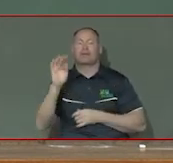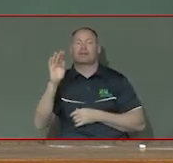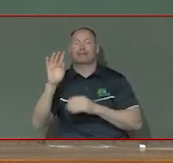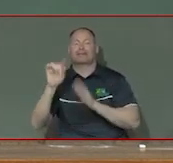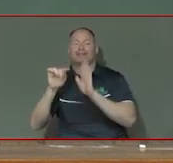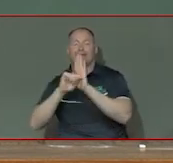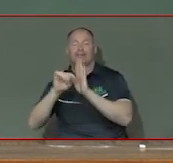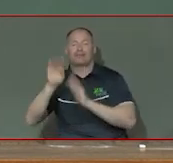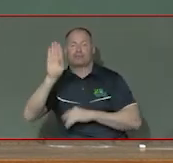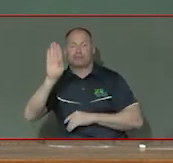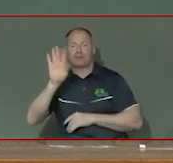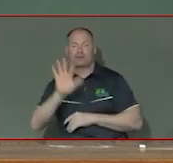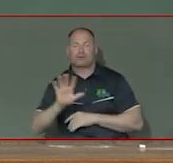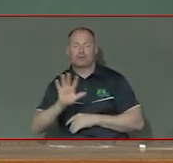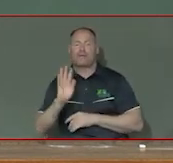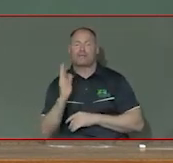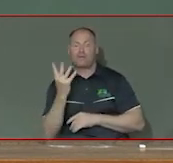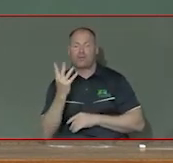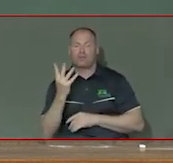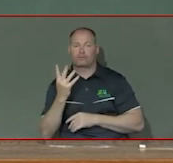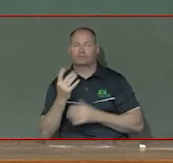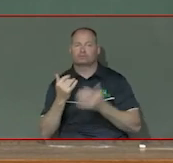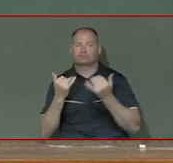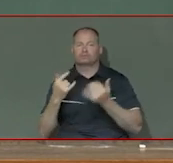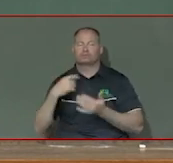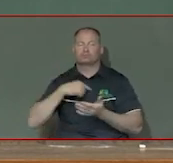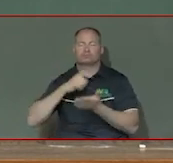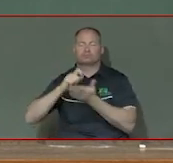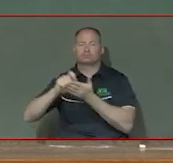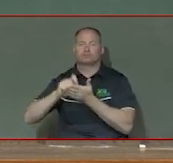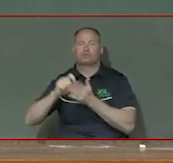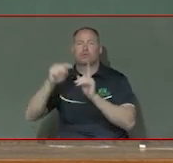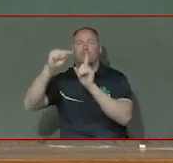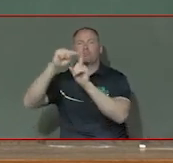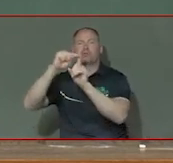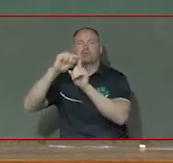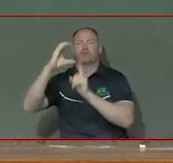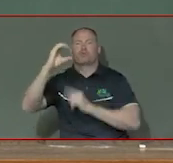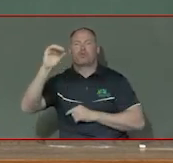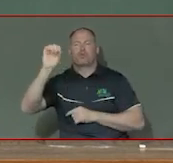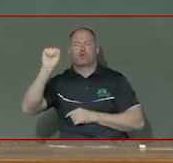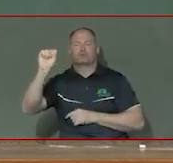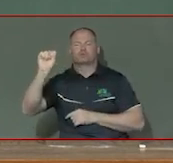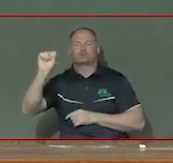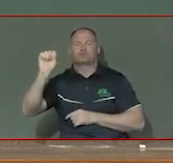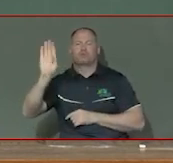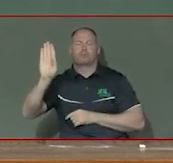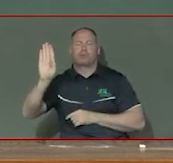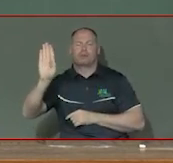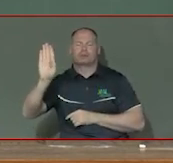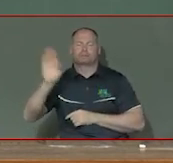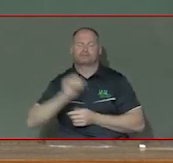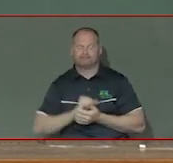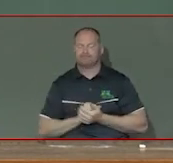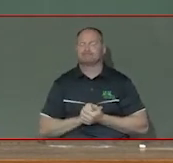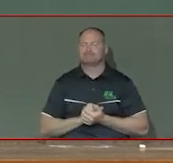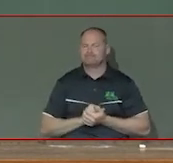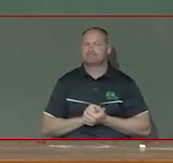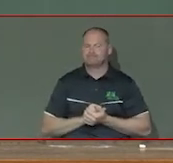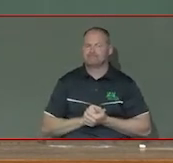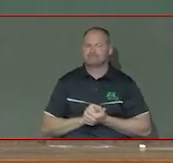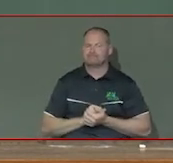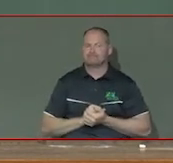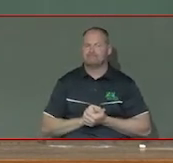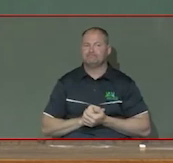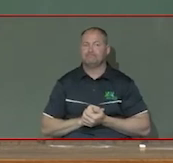positive. So that is going to be positive, the cos of B, correct? And then we're